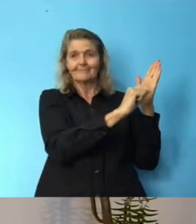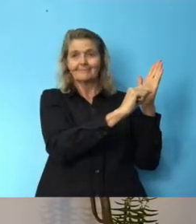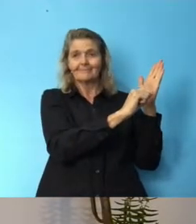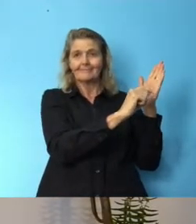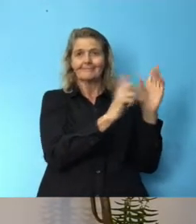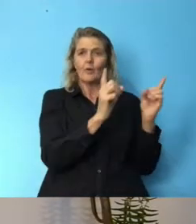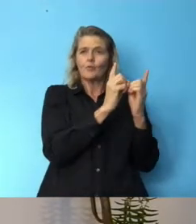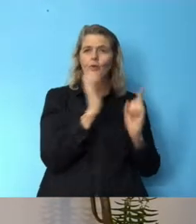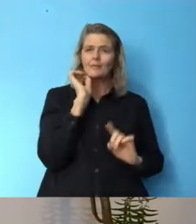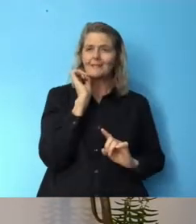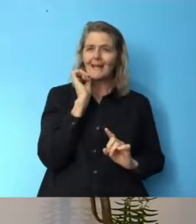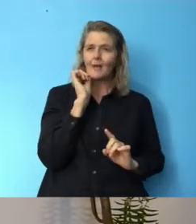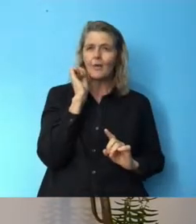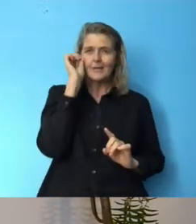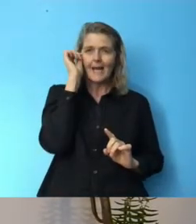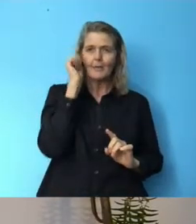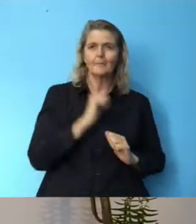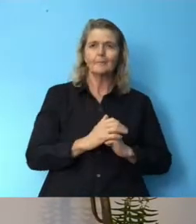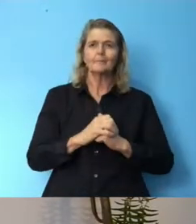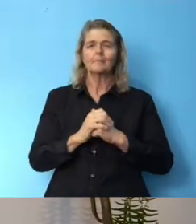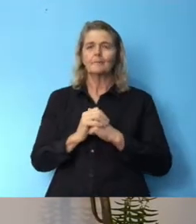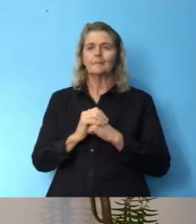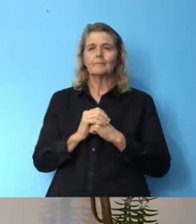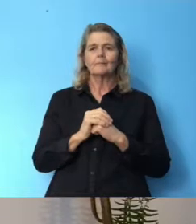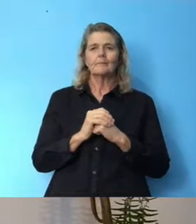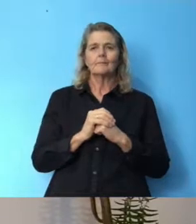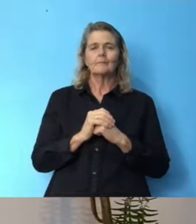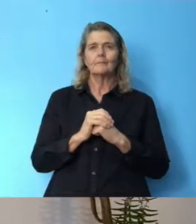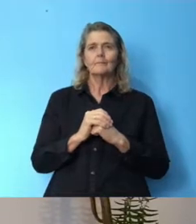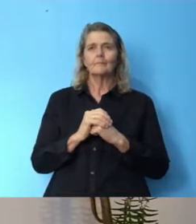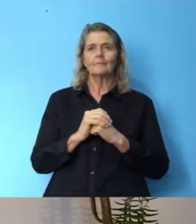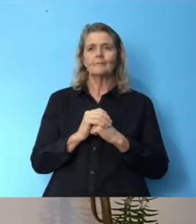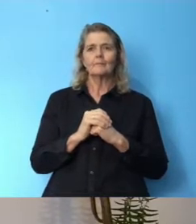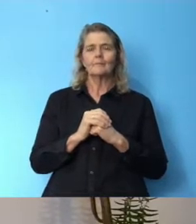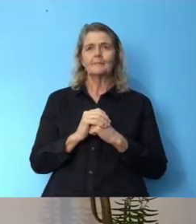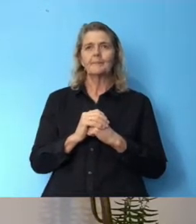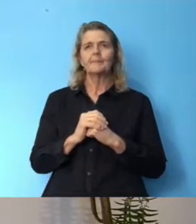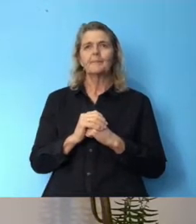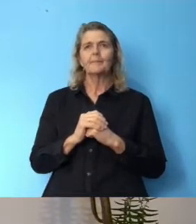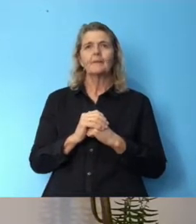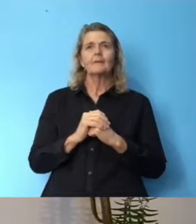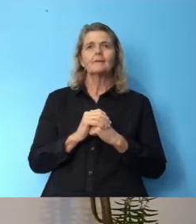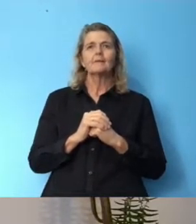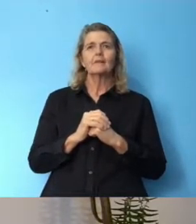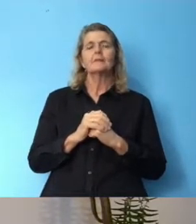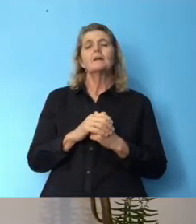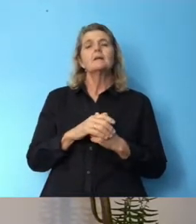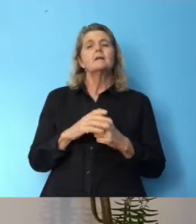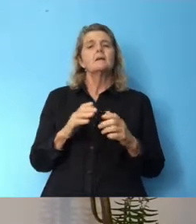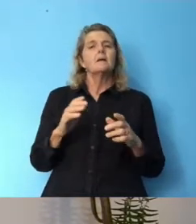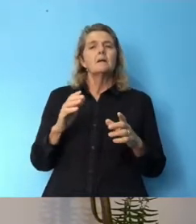the yellow. So I'm going to make another little dollop of yellow. I'm going to bring some of that orange that I